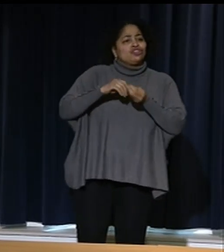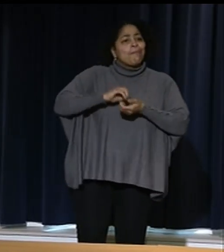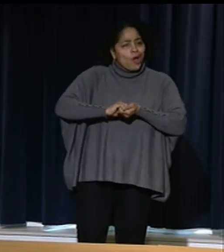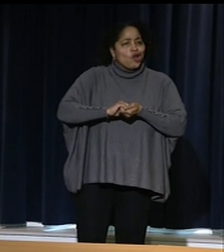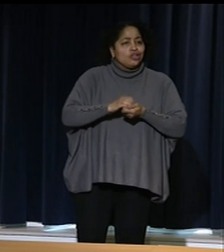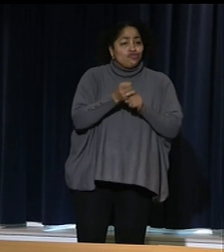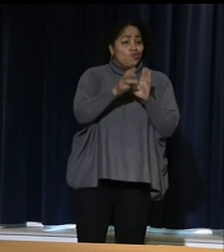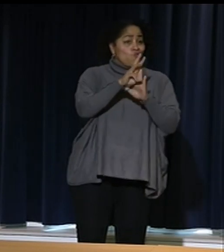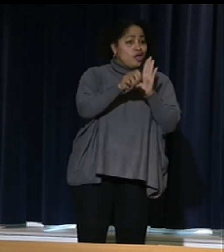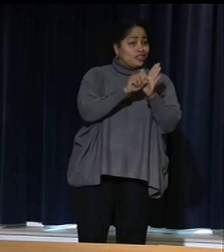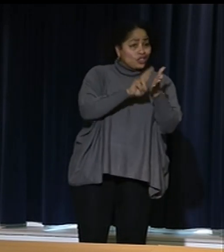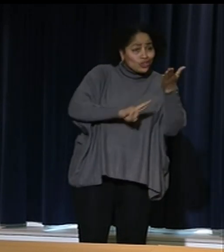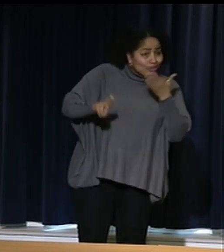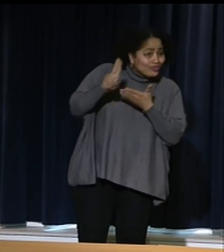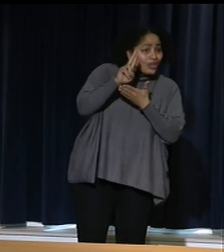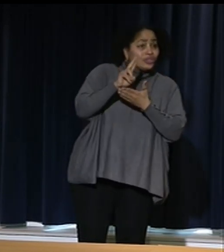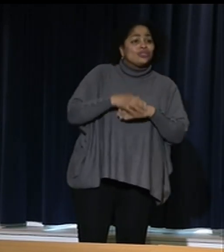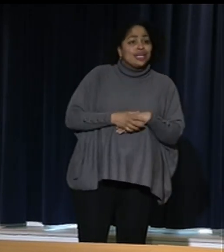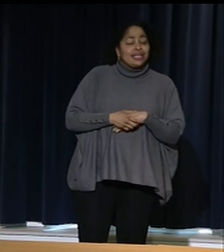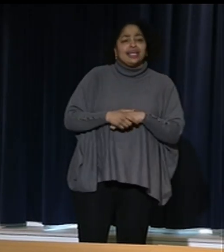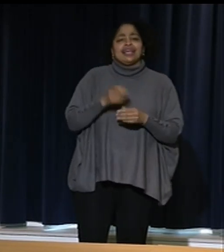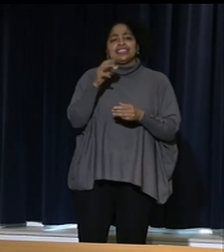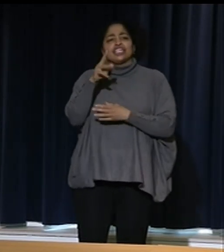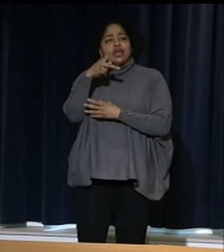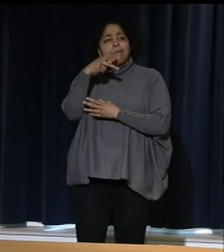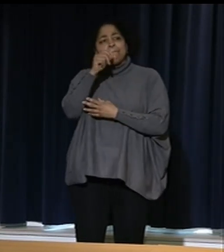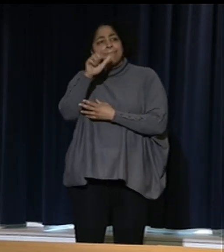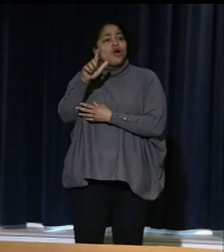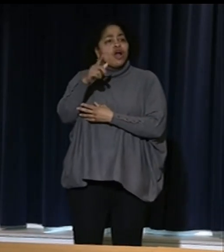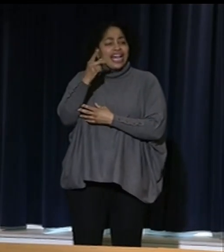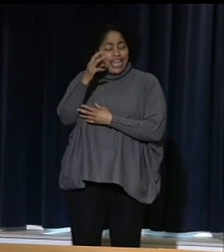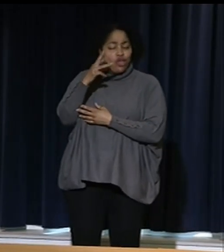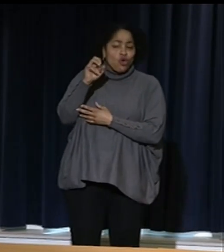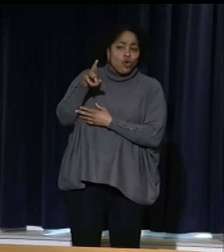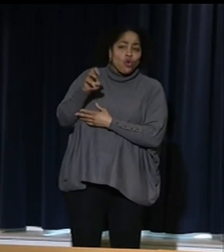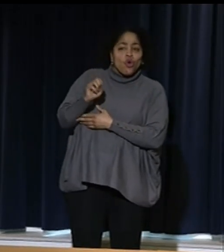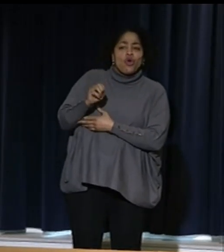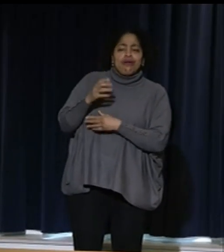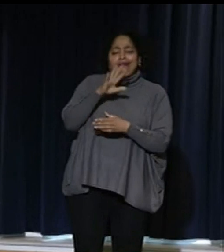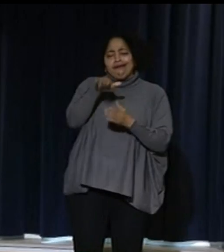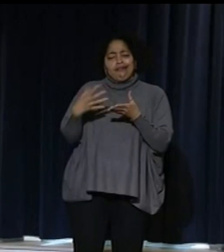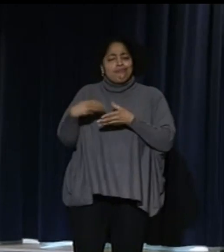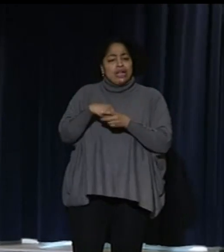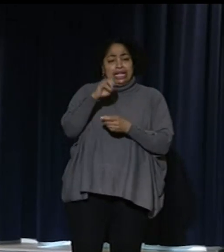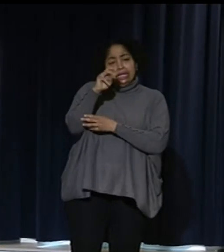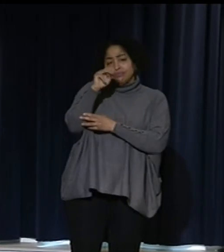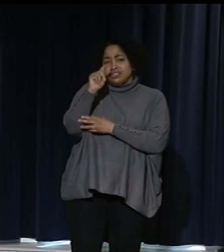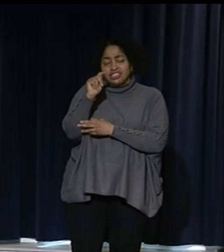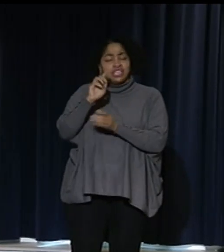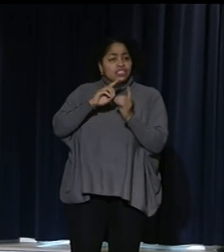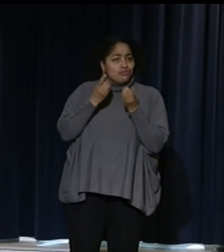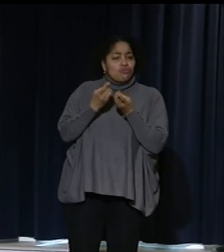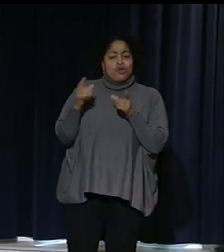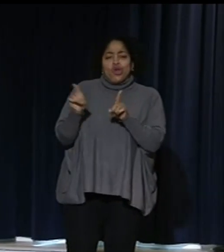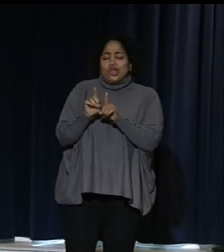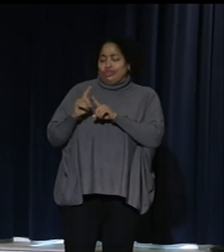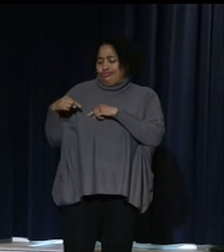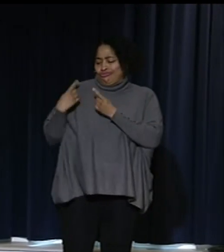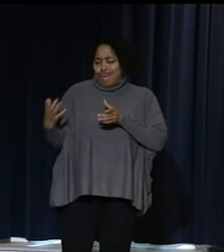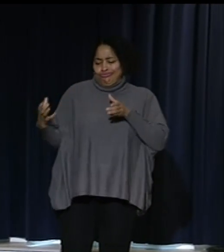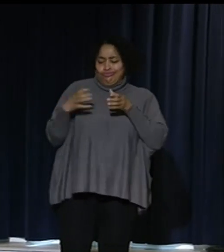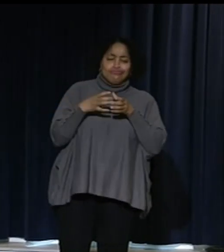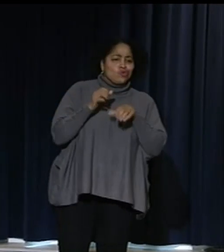State University. Dr. Tina Chopra and Dr. Paul Kilgore over at Wayne State have been a part of this. The EMT department has been a part of this from the beginning, and of